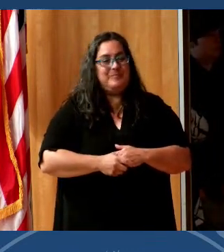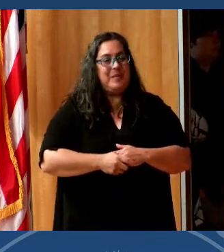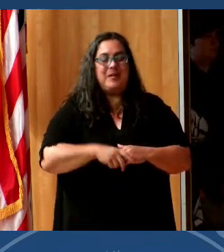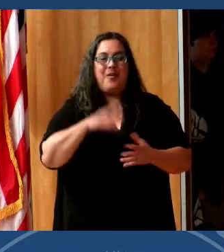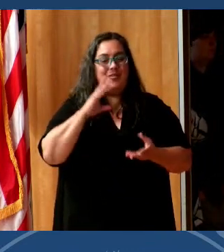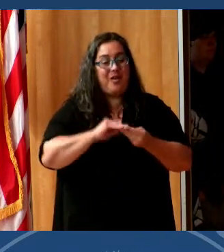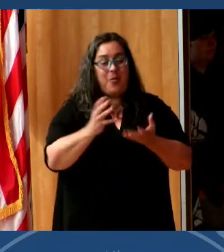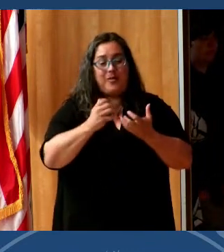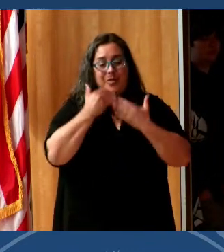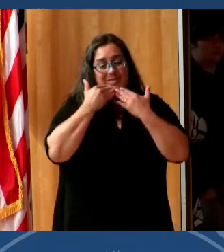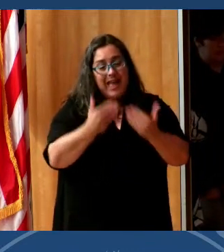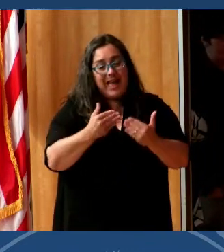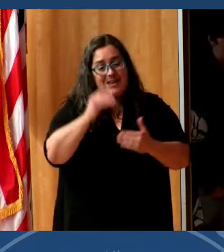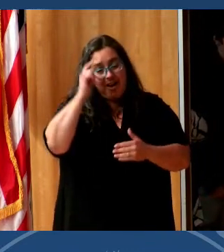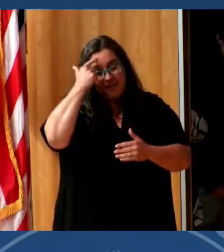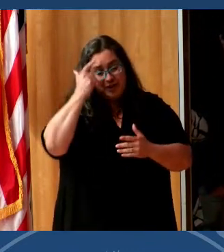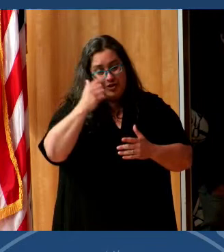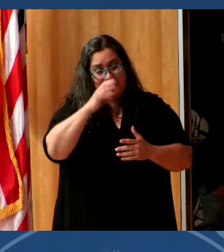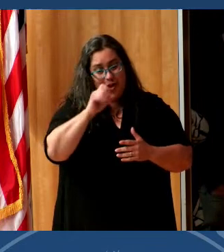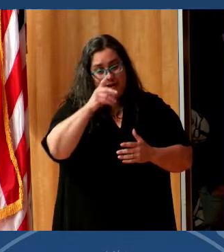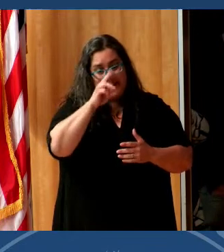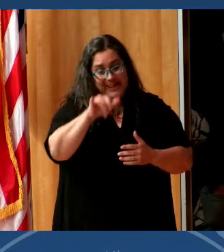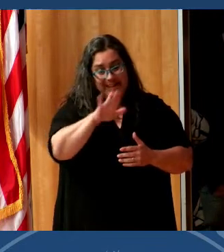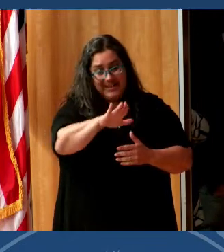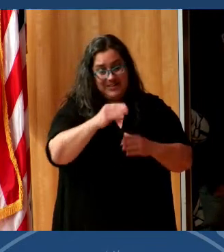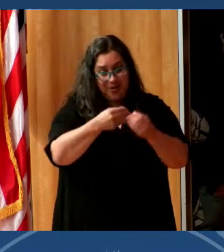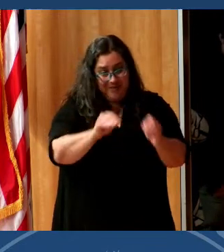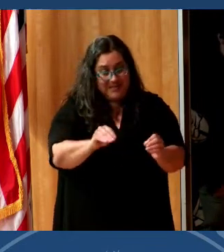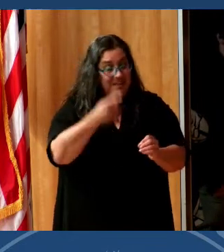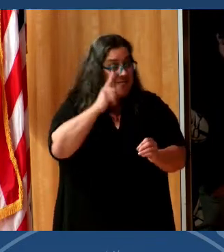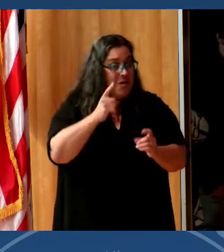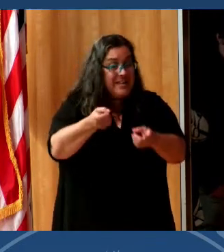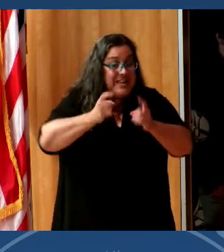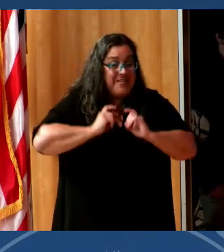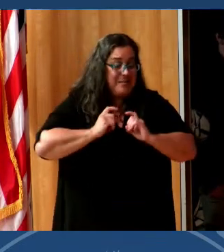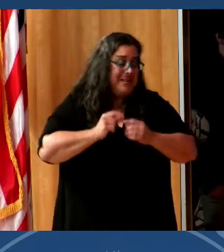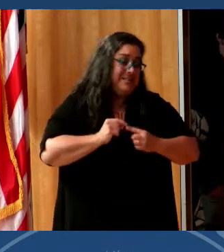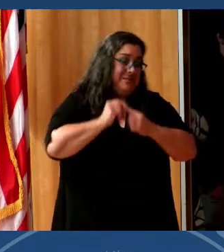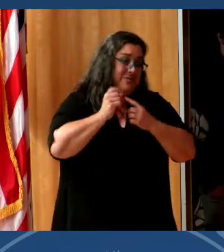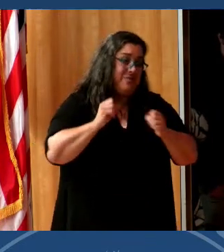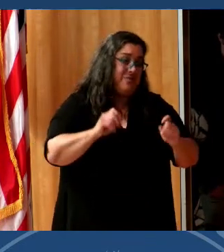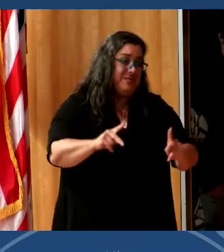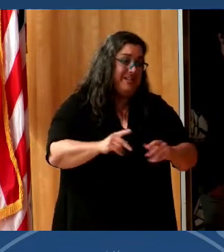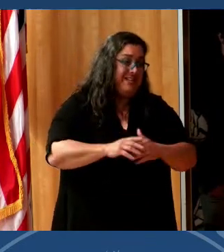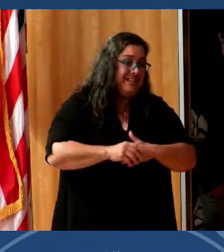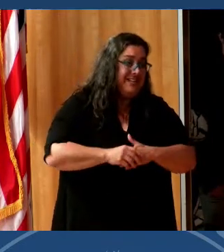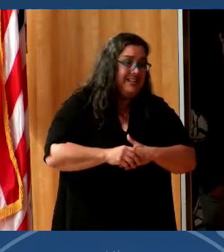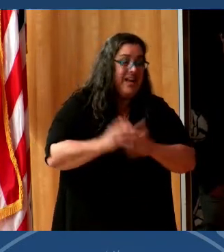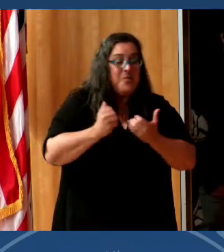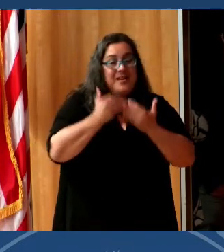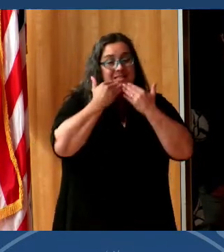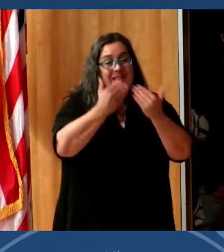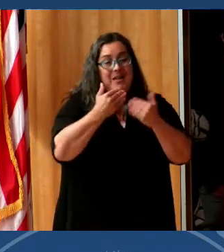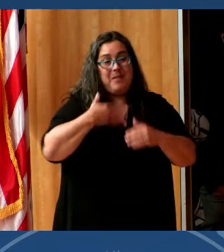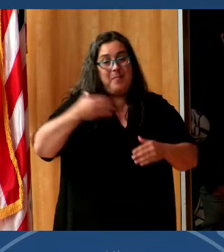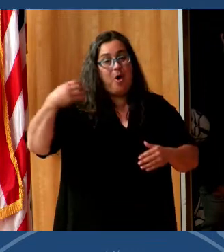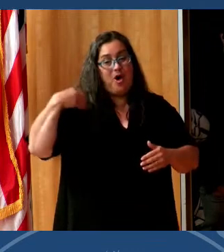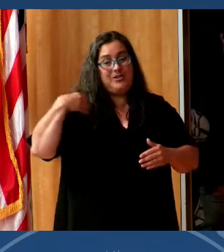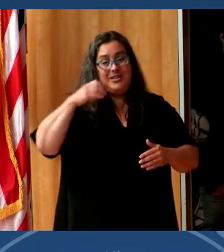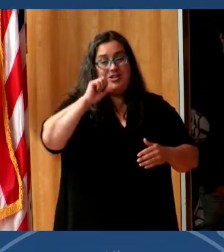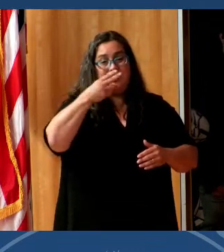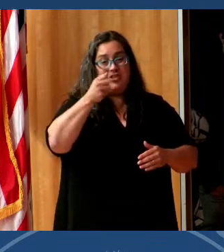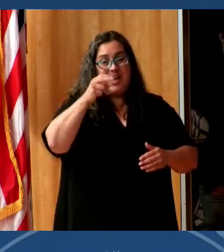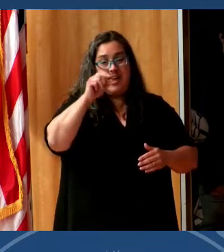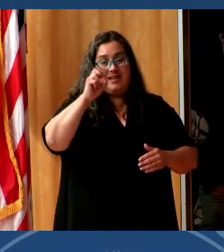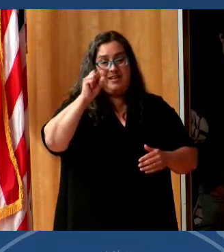thank Governor Carney and the governor's office for giving me this special opportunity. I want to thank my boss, Shannon Downing,